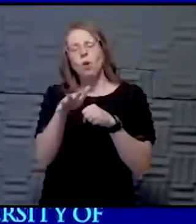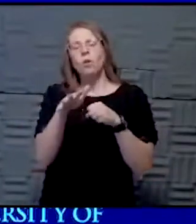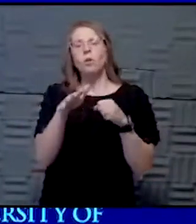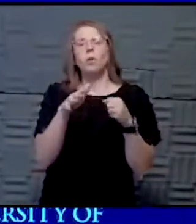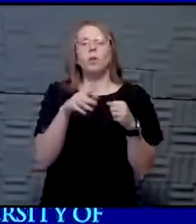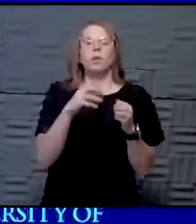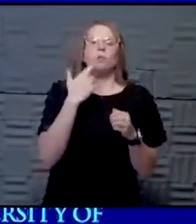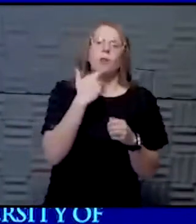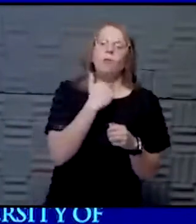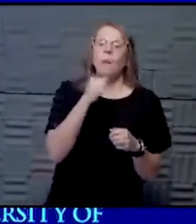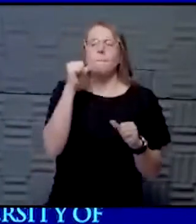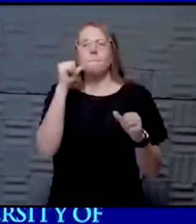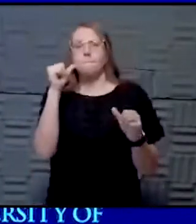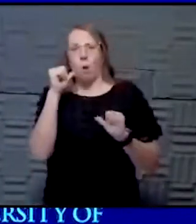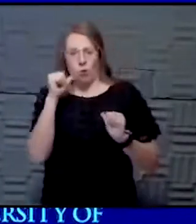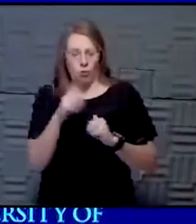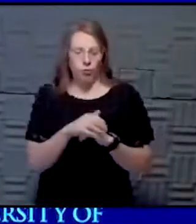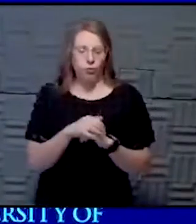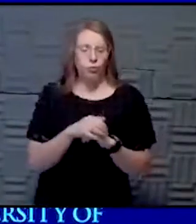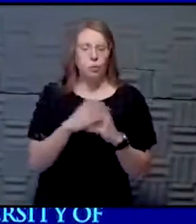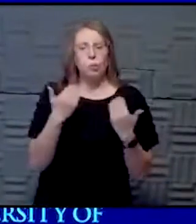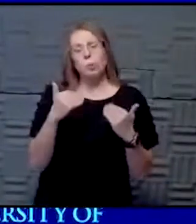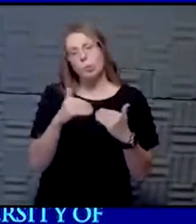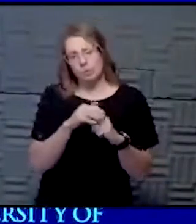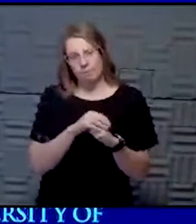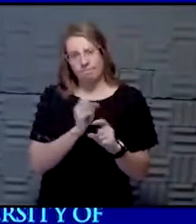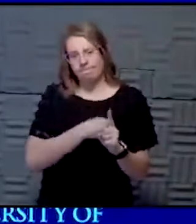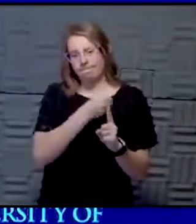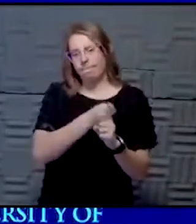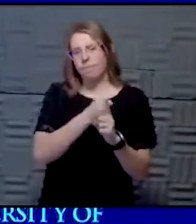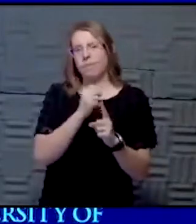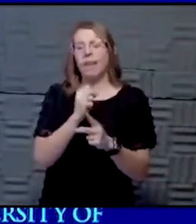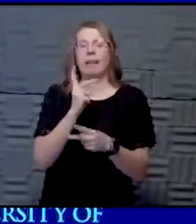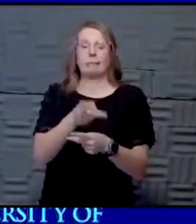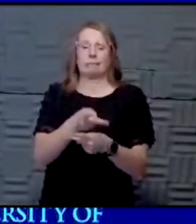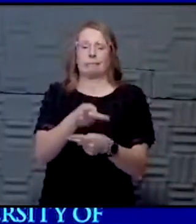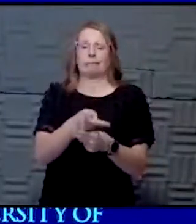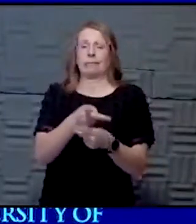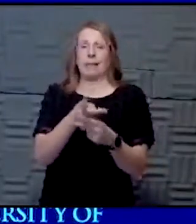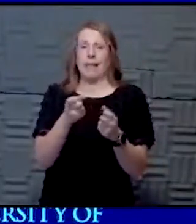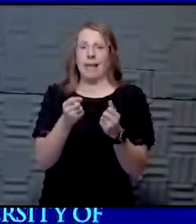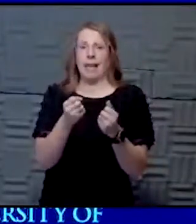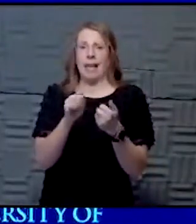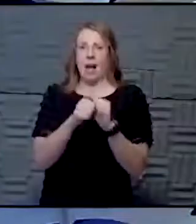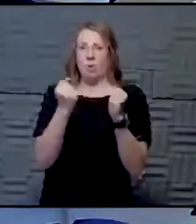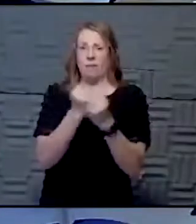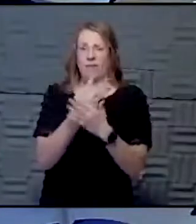effect. So just to say, I think we have to be very cautious about how things are going out there.